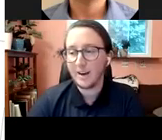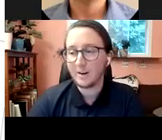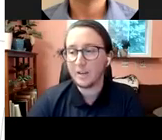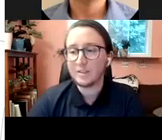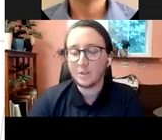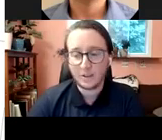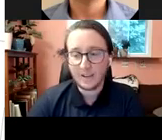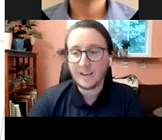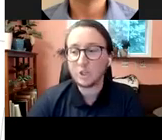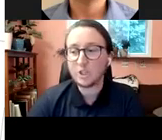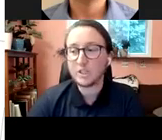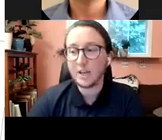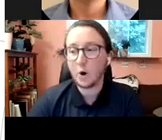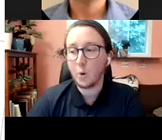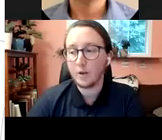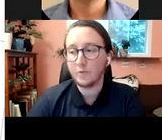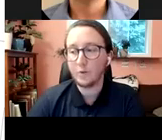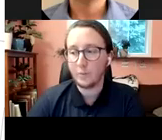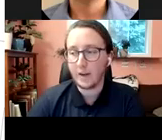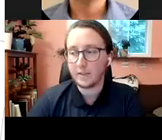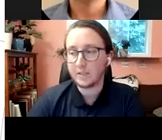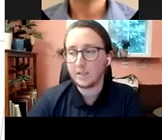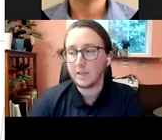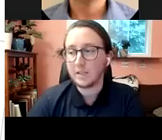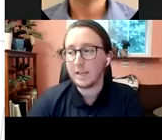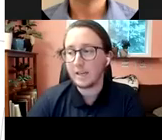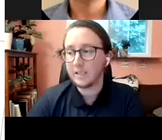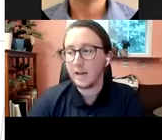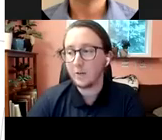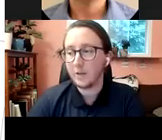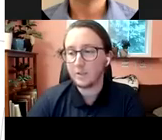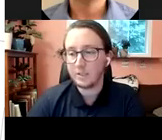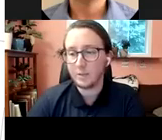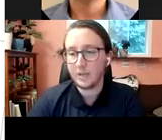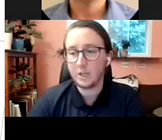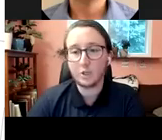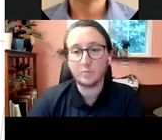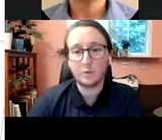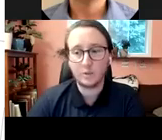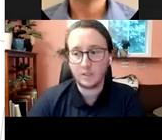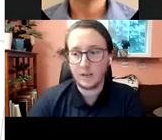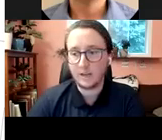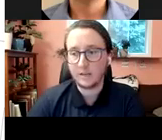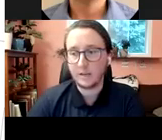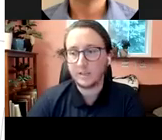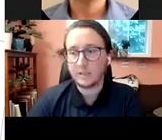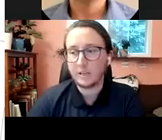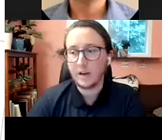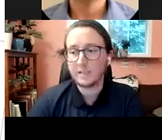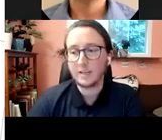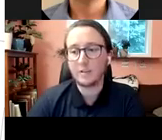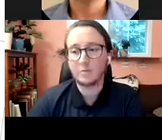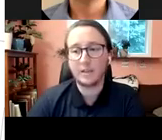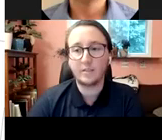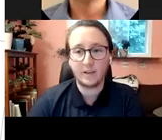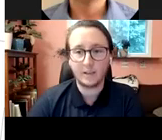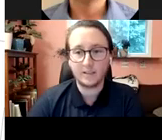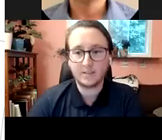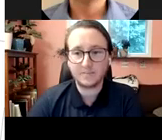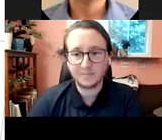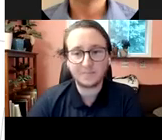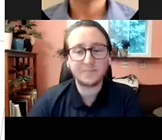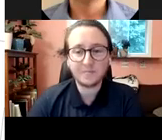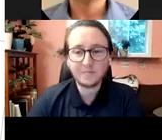waiting, and you're just like hoping for the best. Like, is the healthcare system in a good mood today? Did I say the right